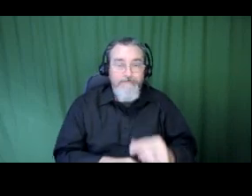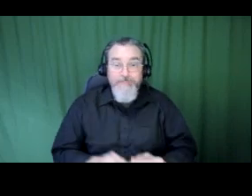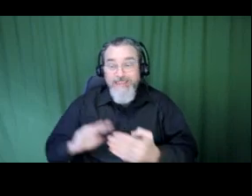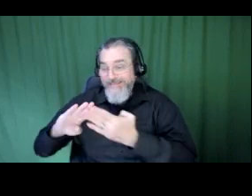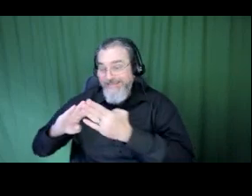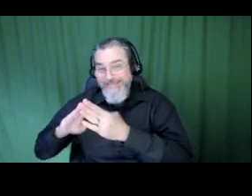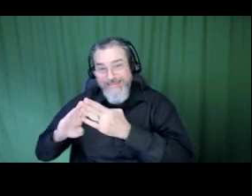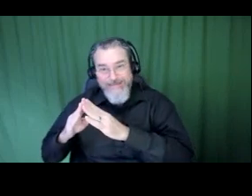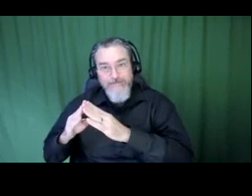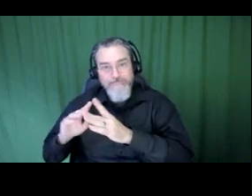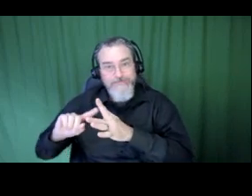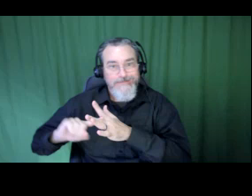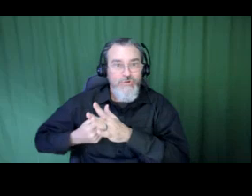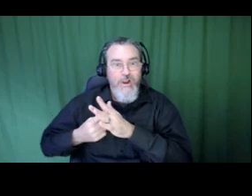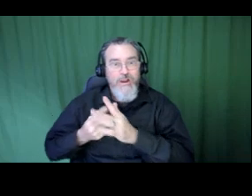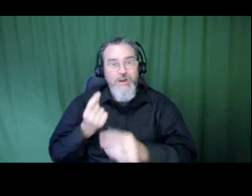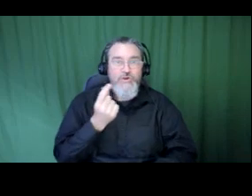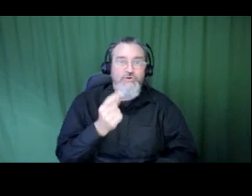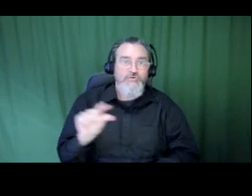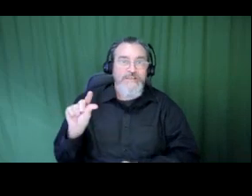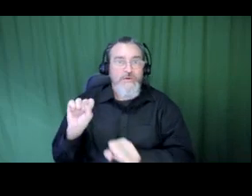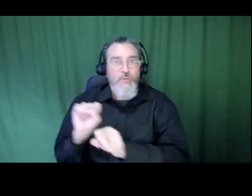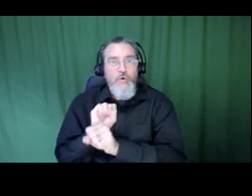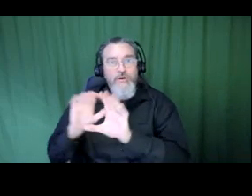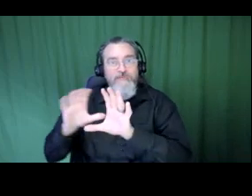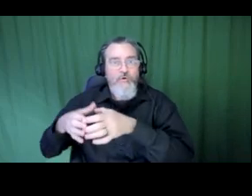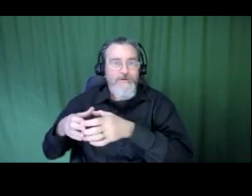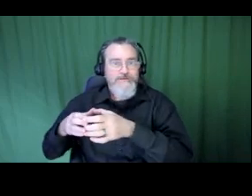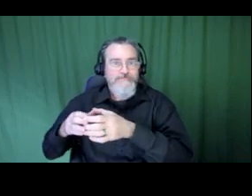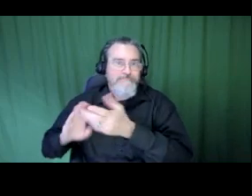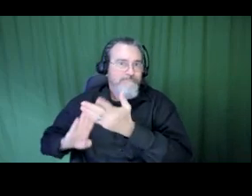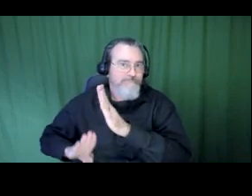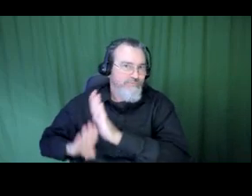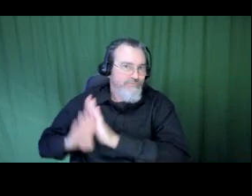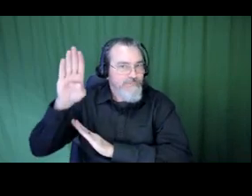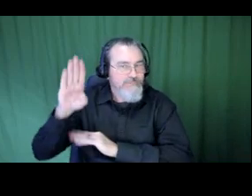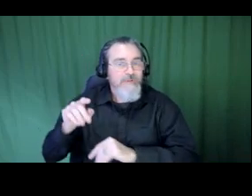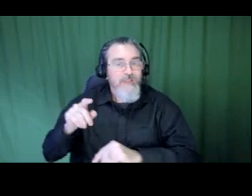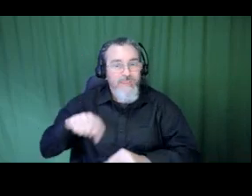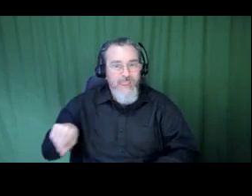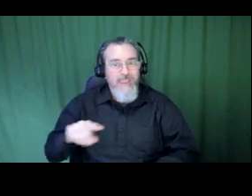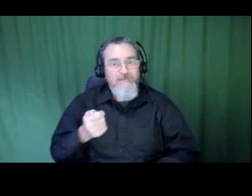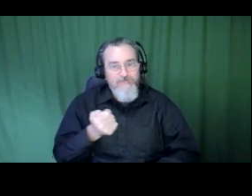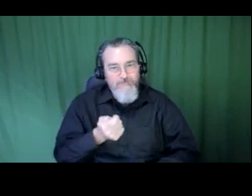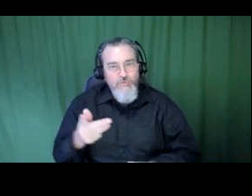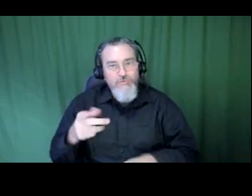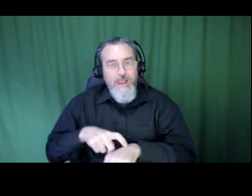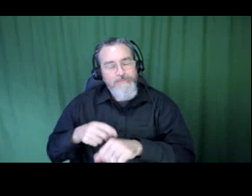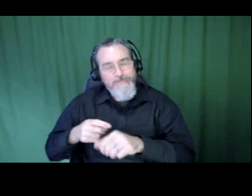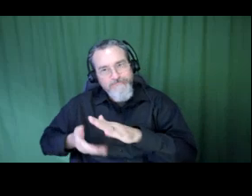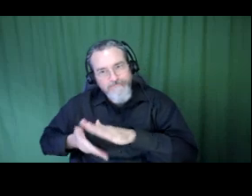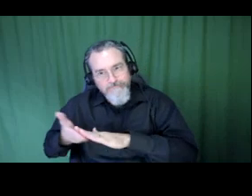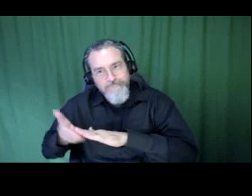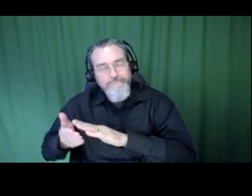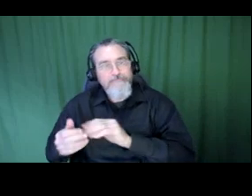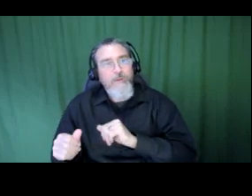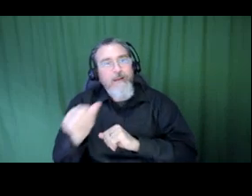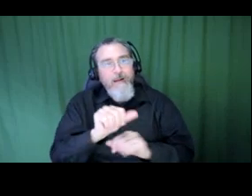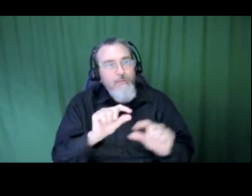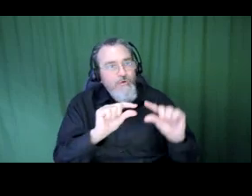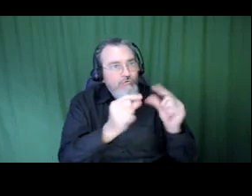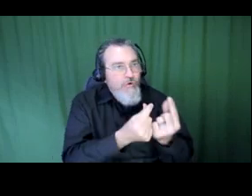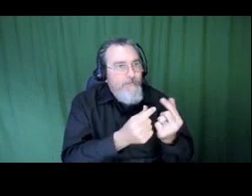called the Green Workforce Accelerator. They have now run it a few times in partnership with other local consulting groups. It's